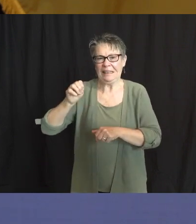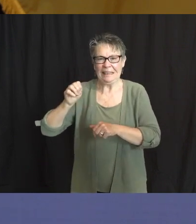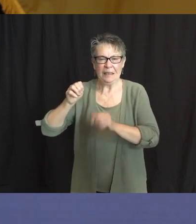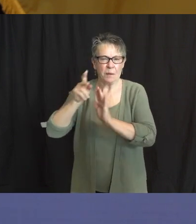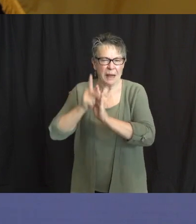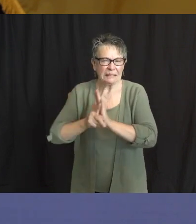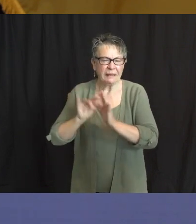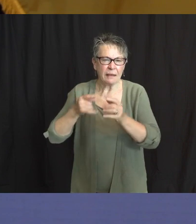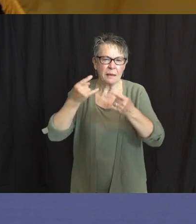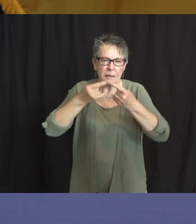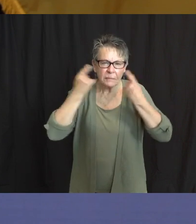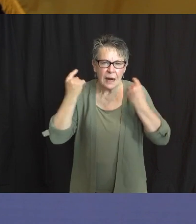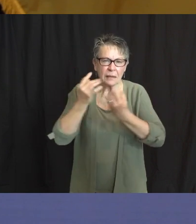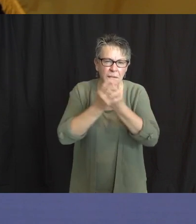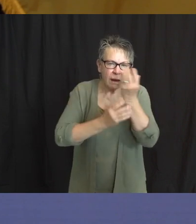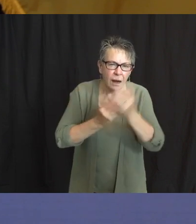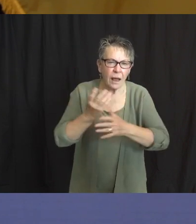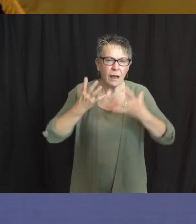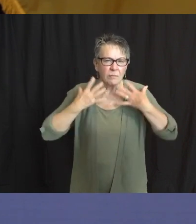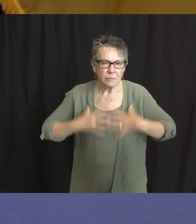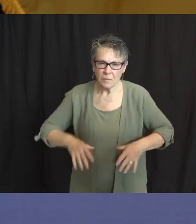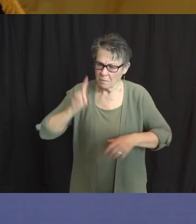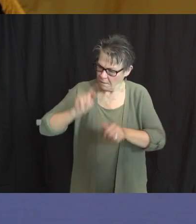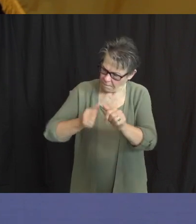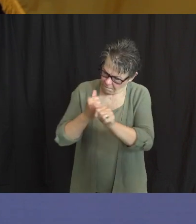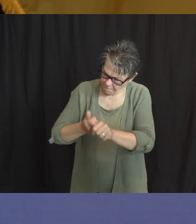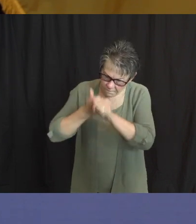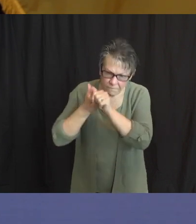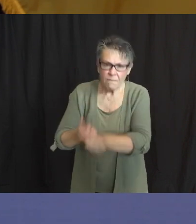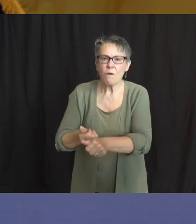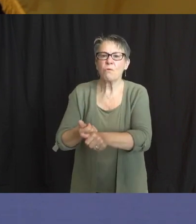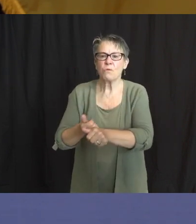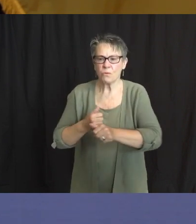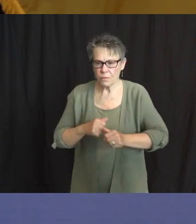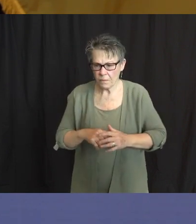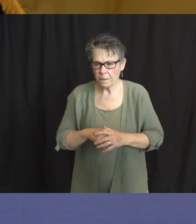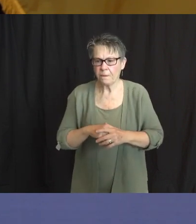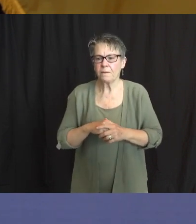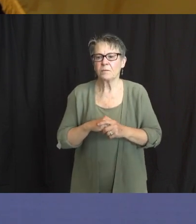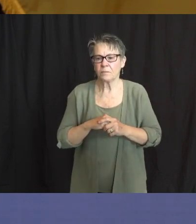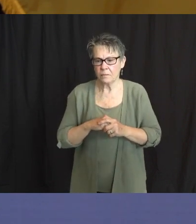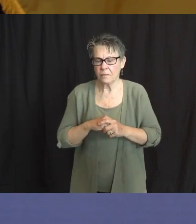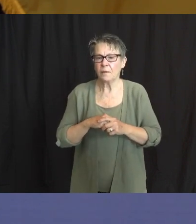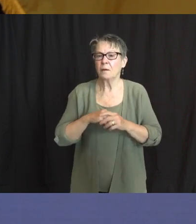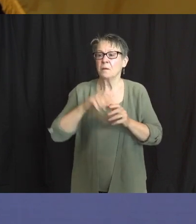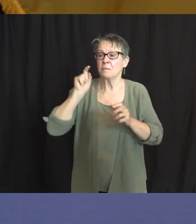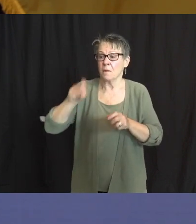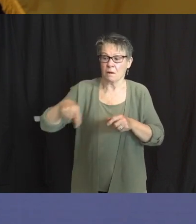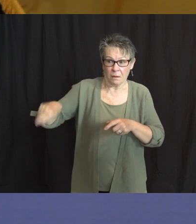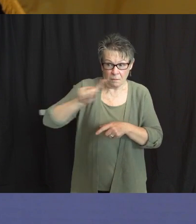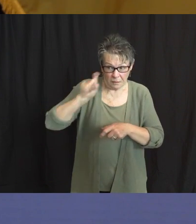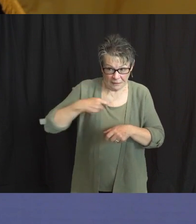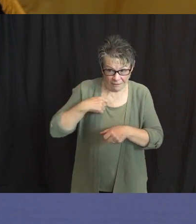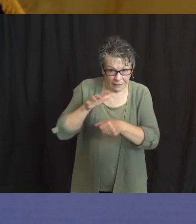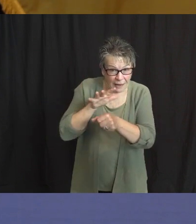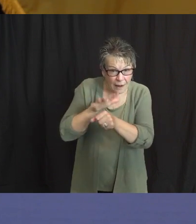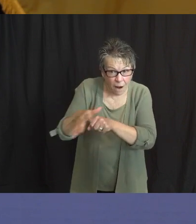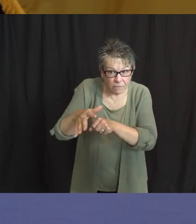of available PPE supply with a minimum of a 7-day supply on hand.